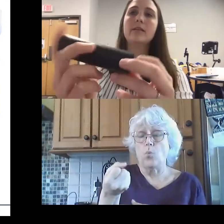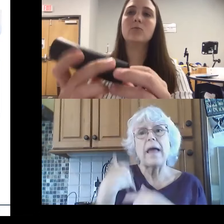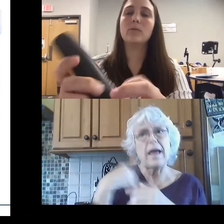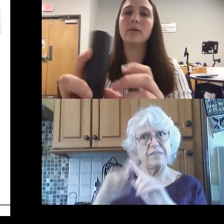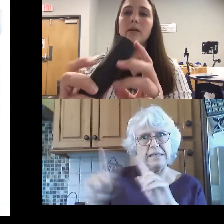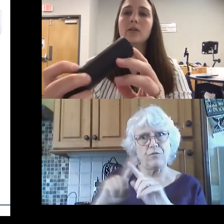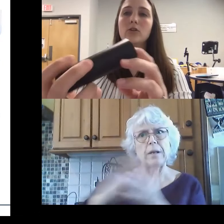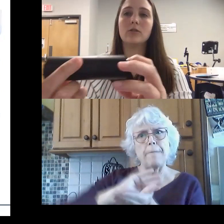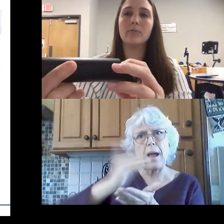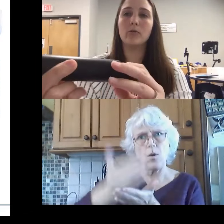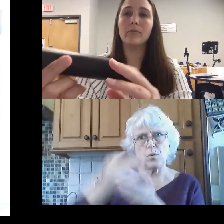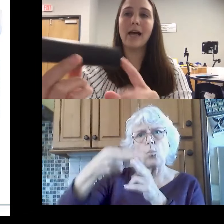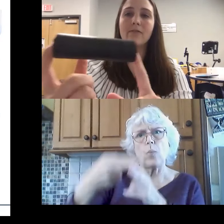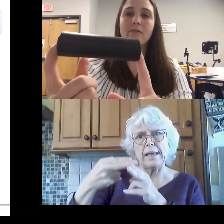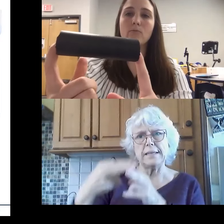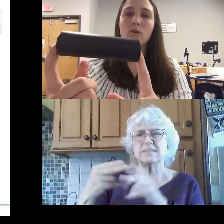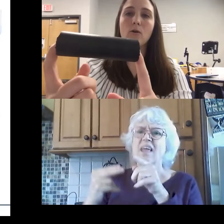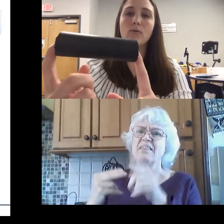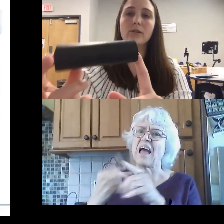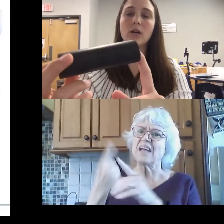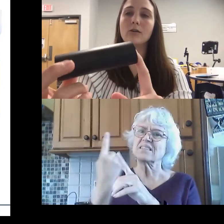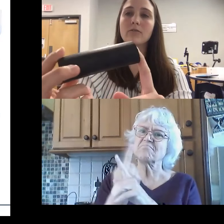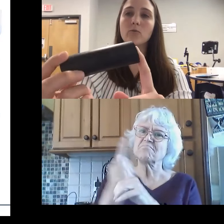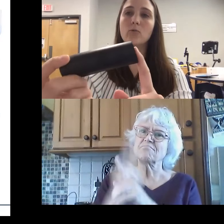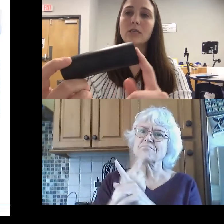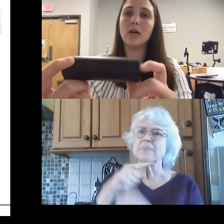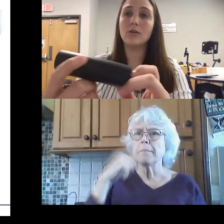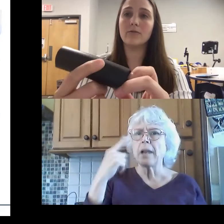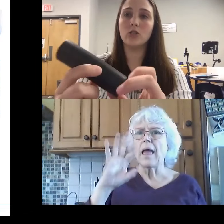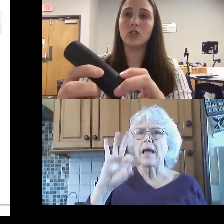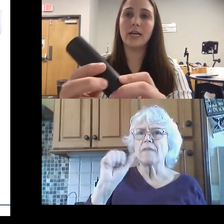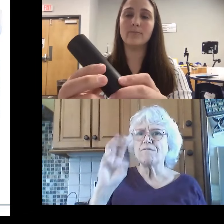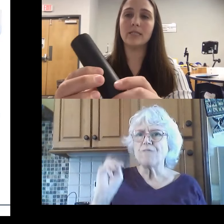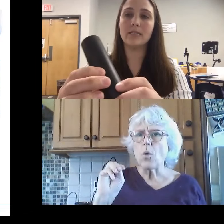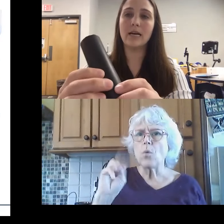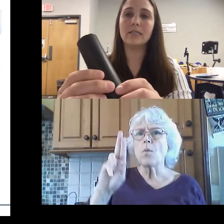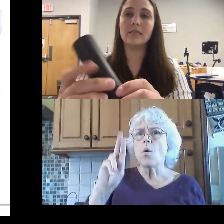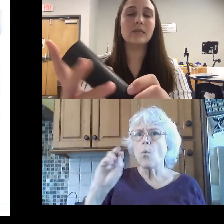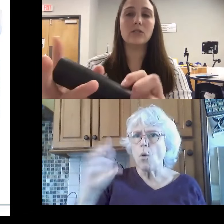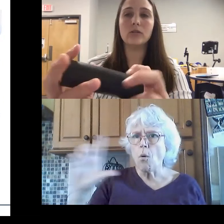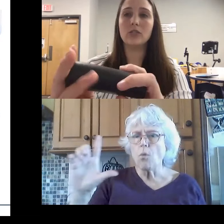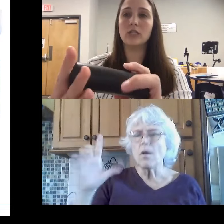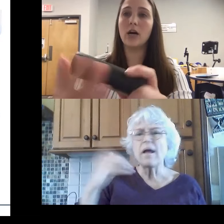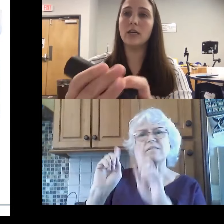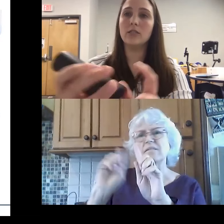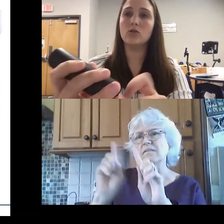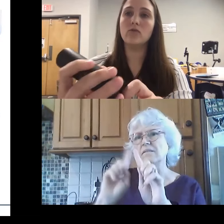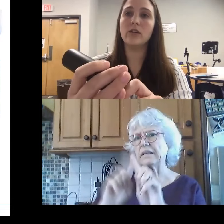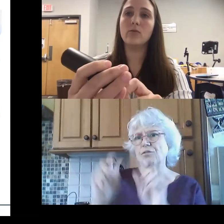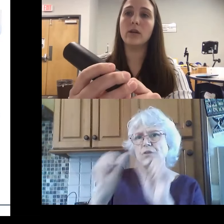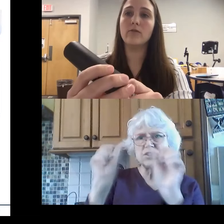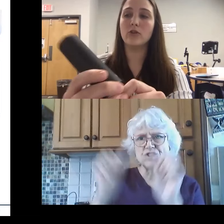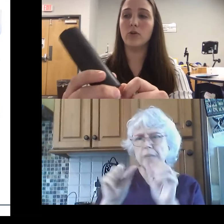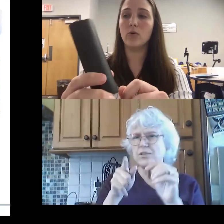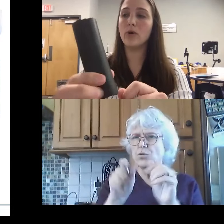This would be your typical black foam roll. There's all different ones, all different shapes and sizes, and you can just cut it to